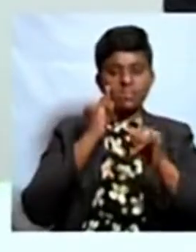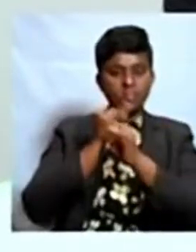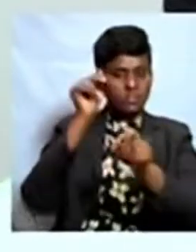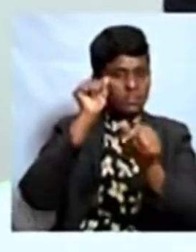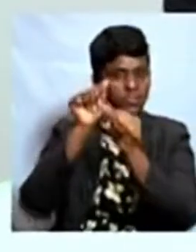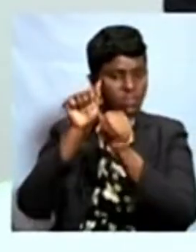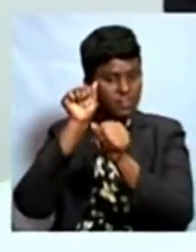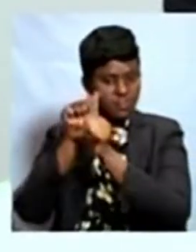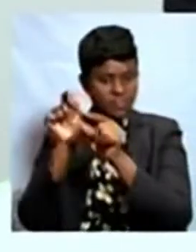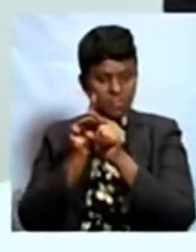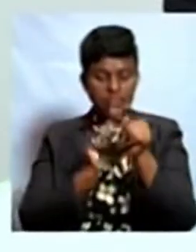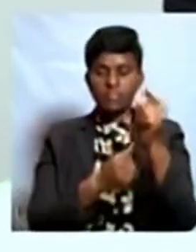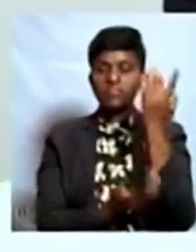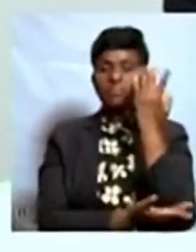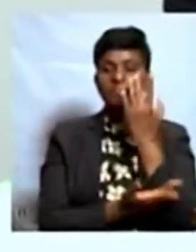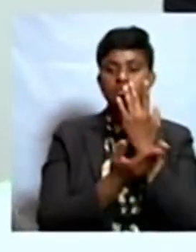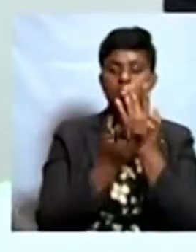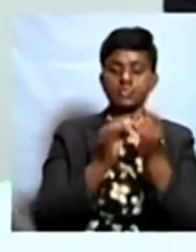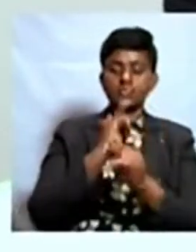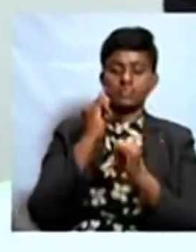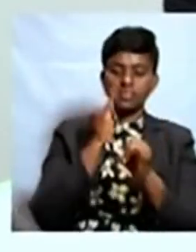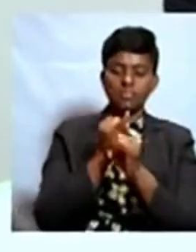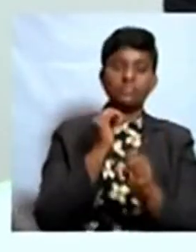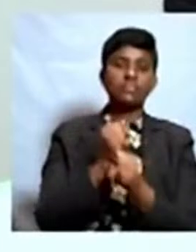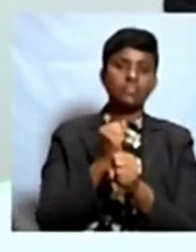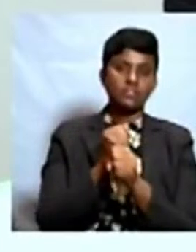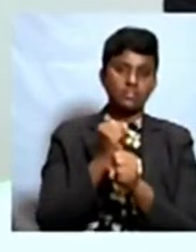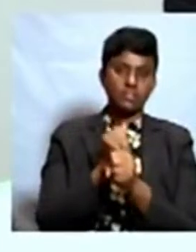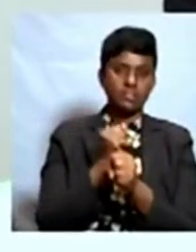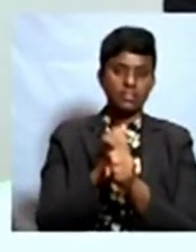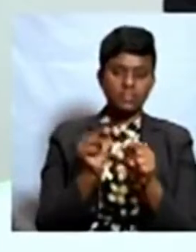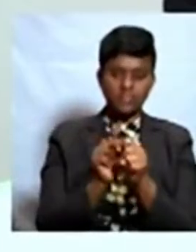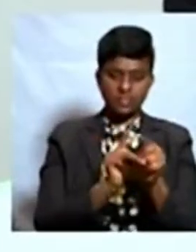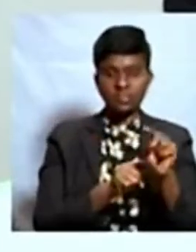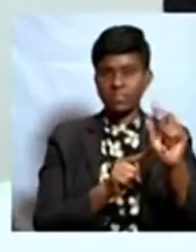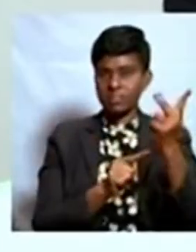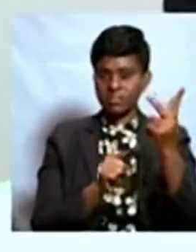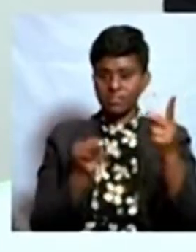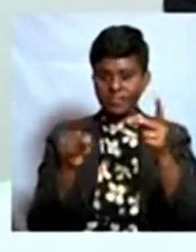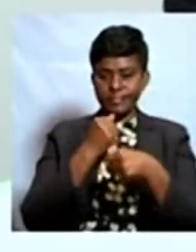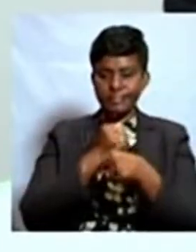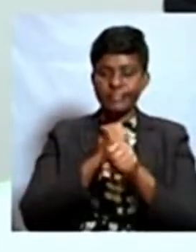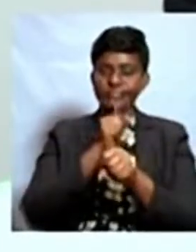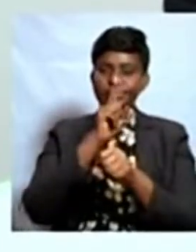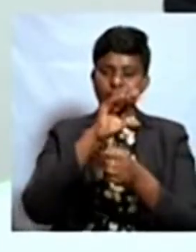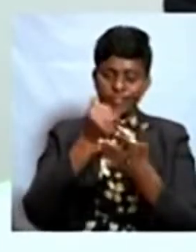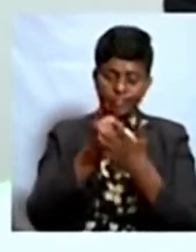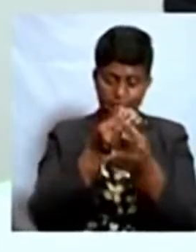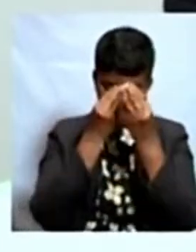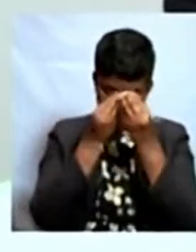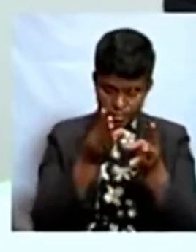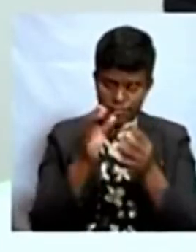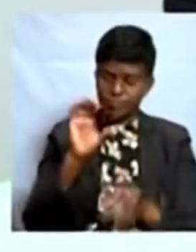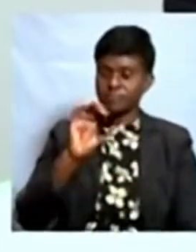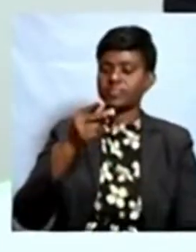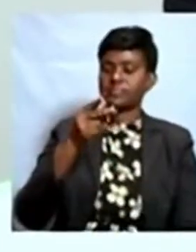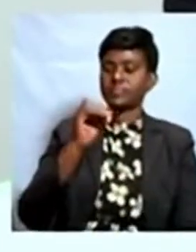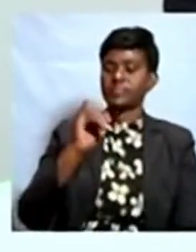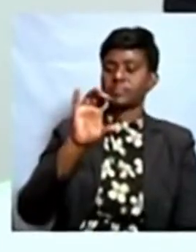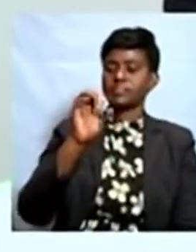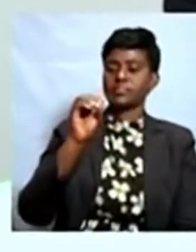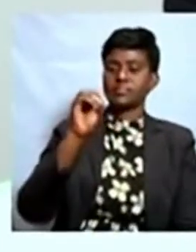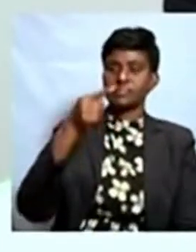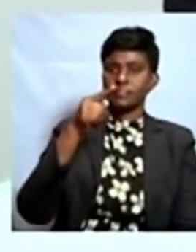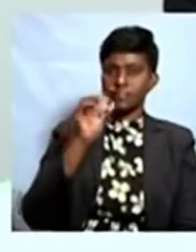agreements and enhance international relations. 3. Ensure compliance with the Chicago